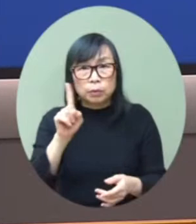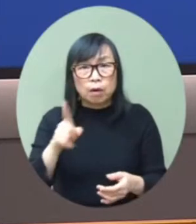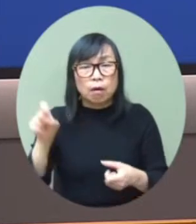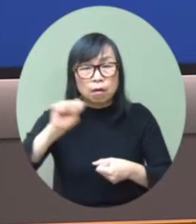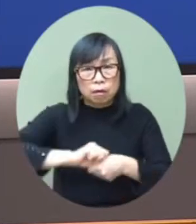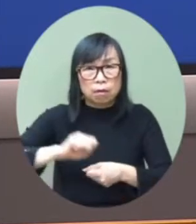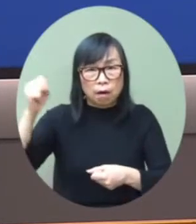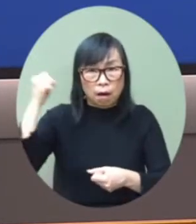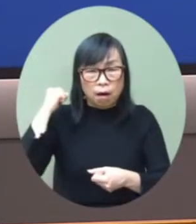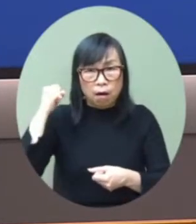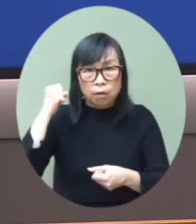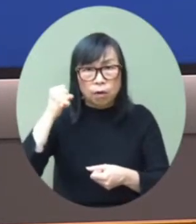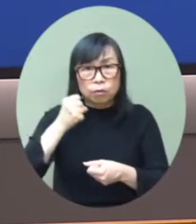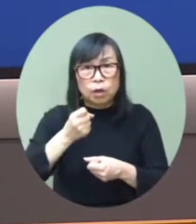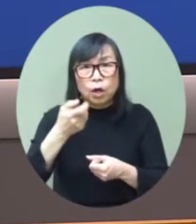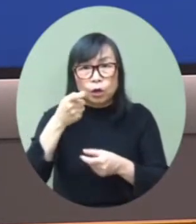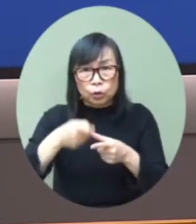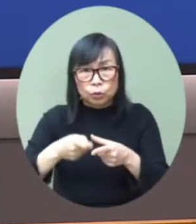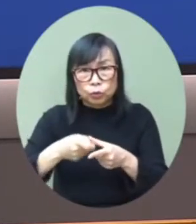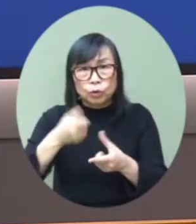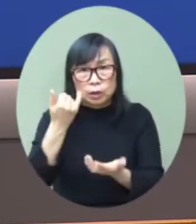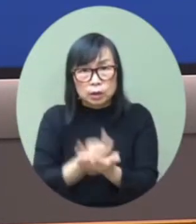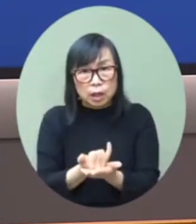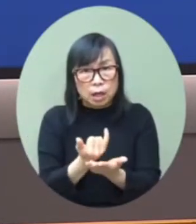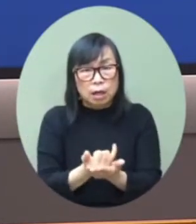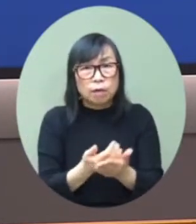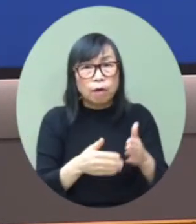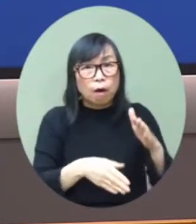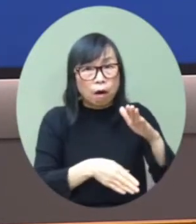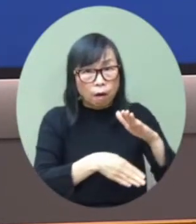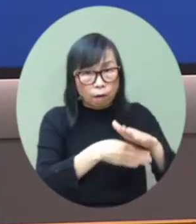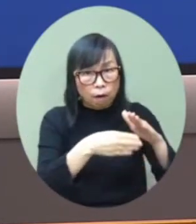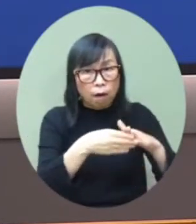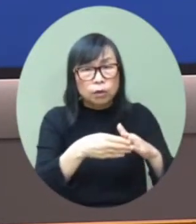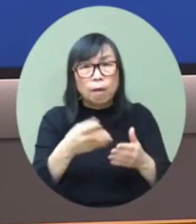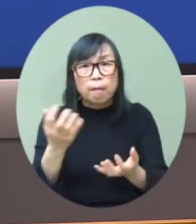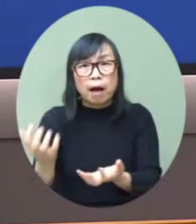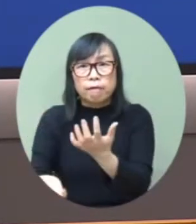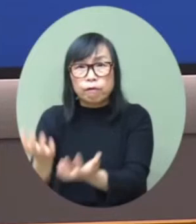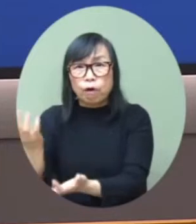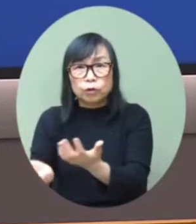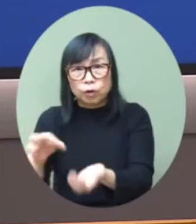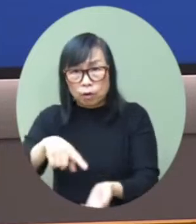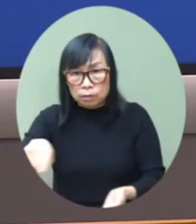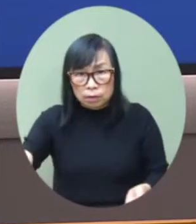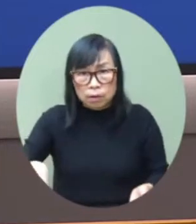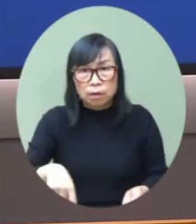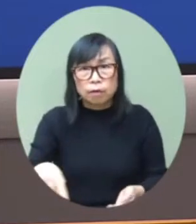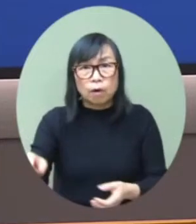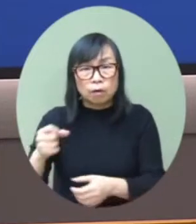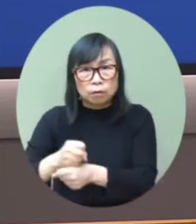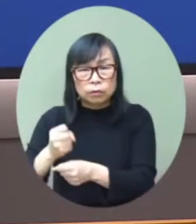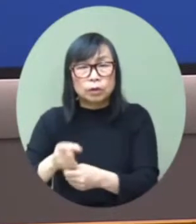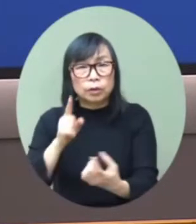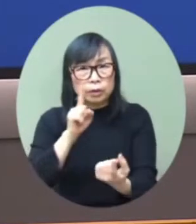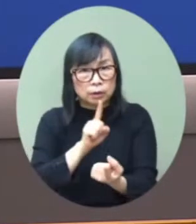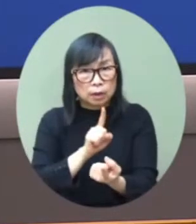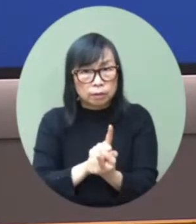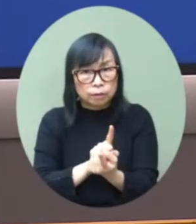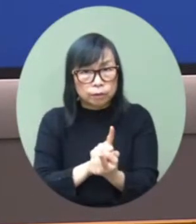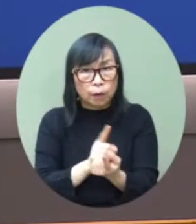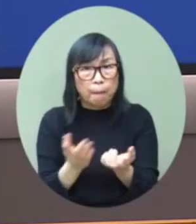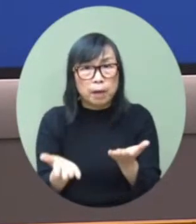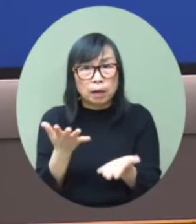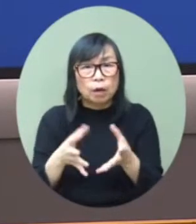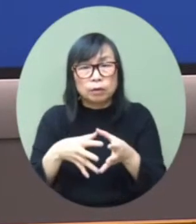and Environmental Hygiene for them to talk about how they have enhanced our services in public mortuaries as well